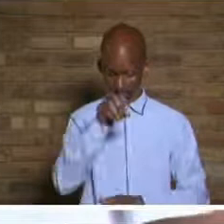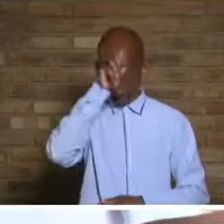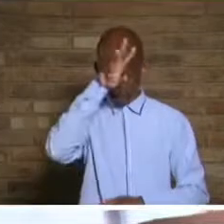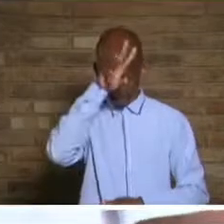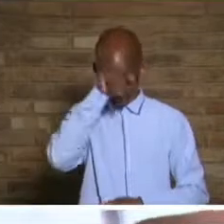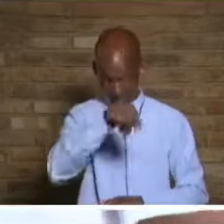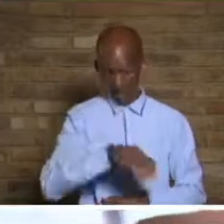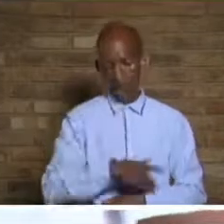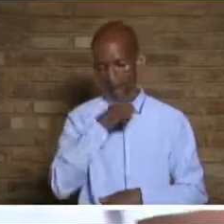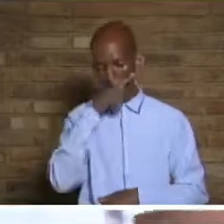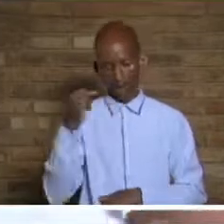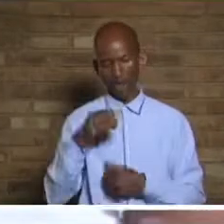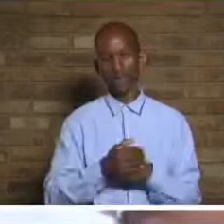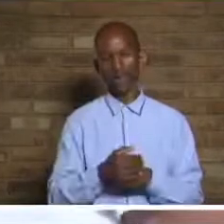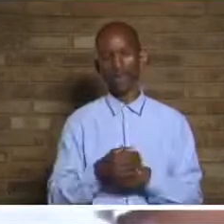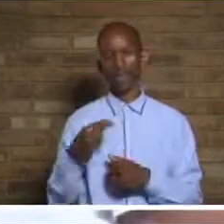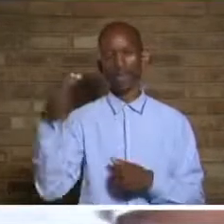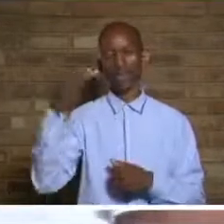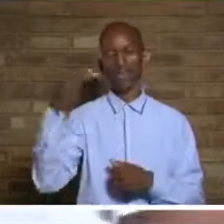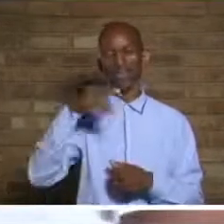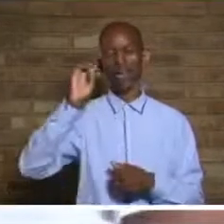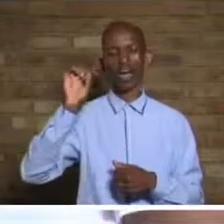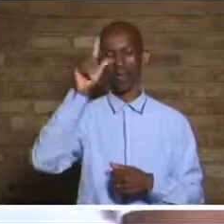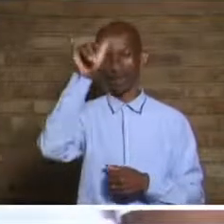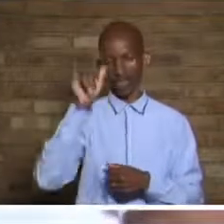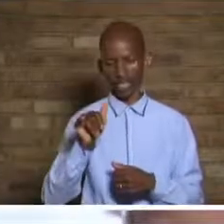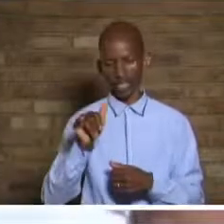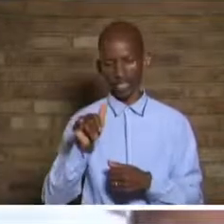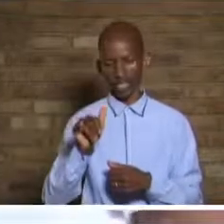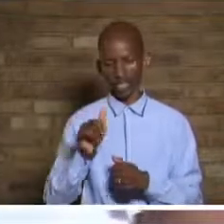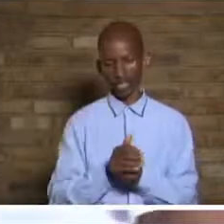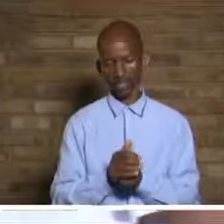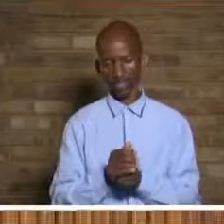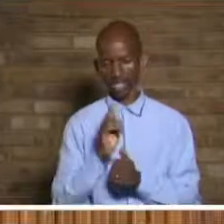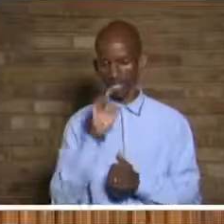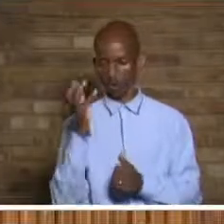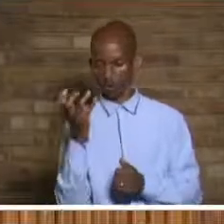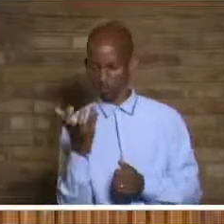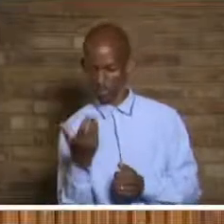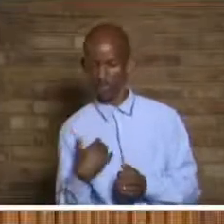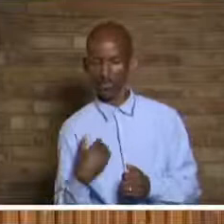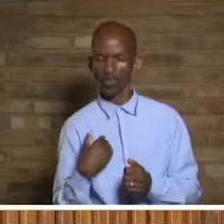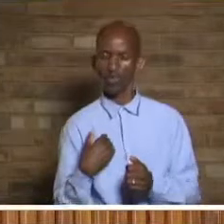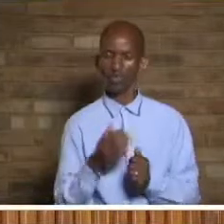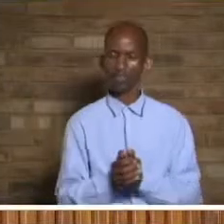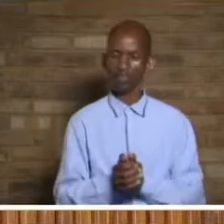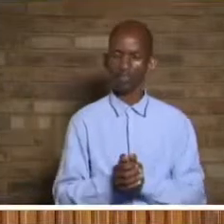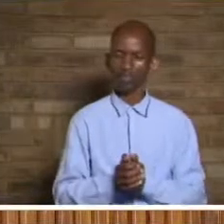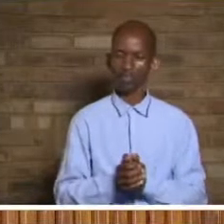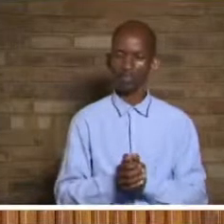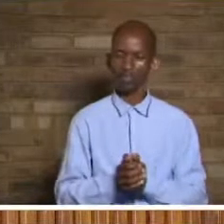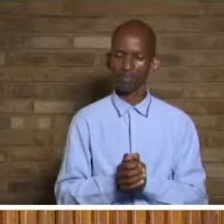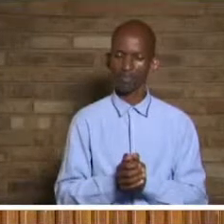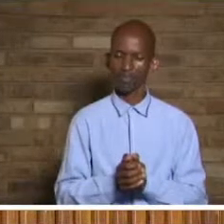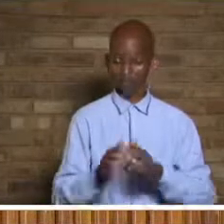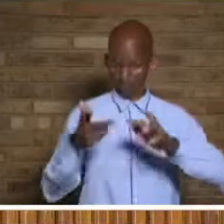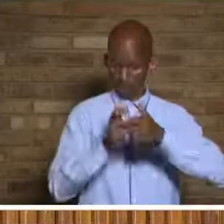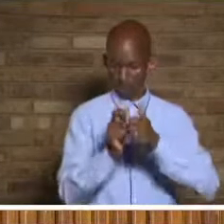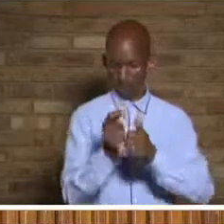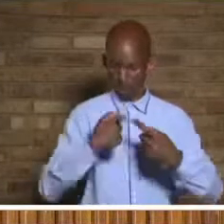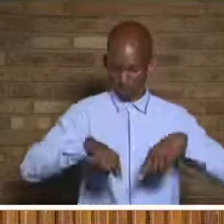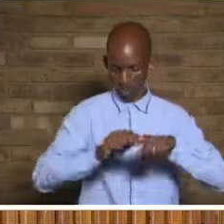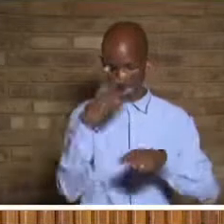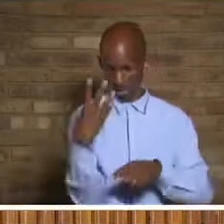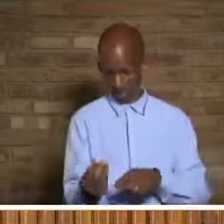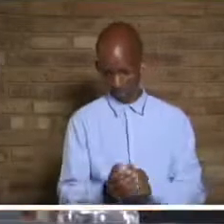mine called Harmony Gold that is said to be at the bottom. Inkinga esinayo kakhulu is mangabe kunomoya, umoya